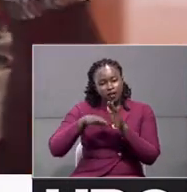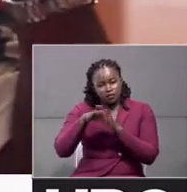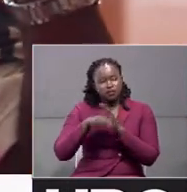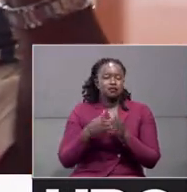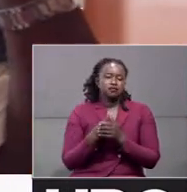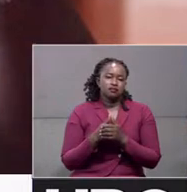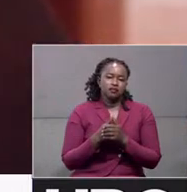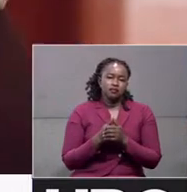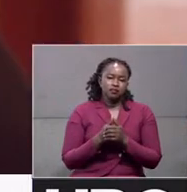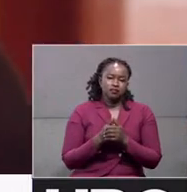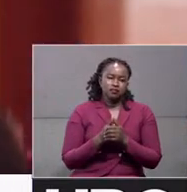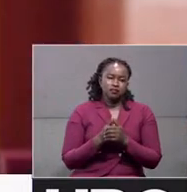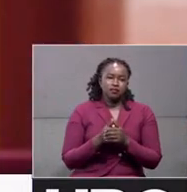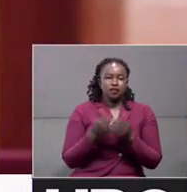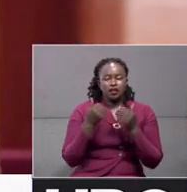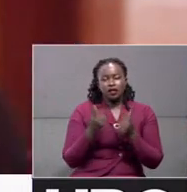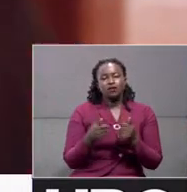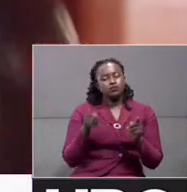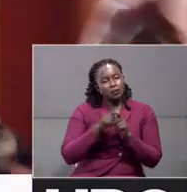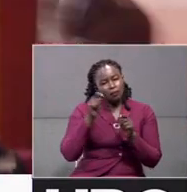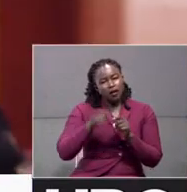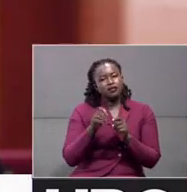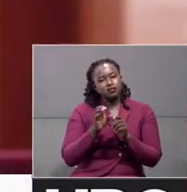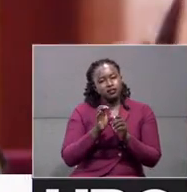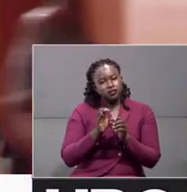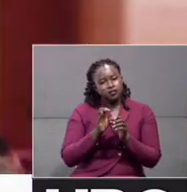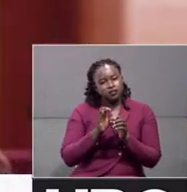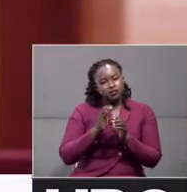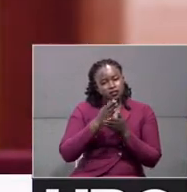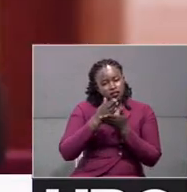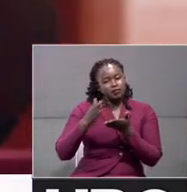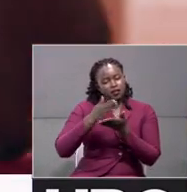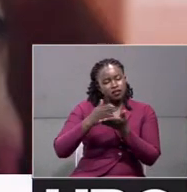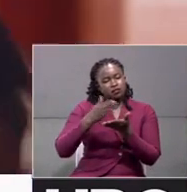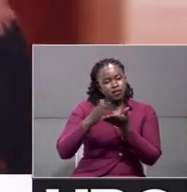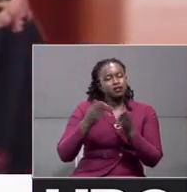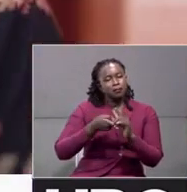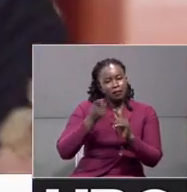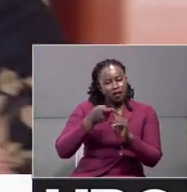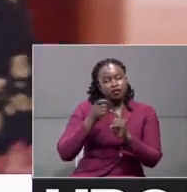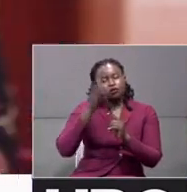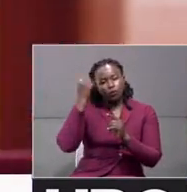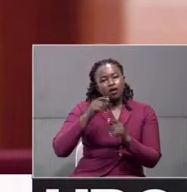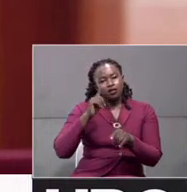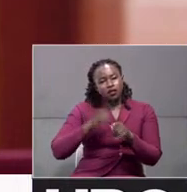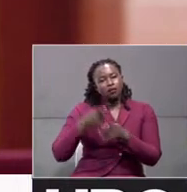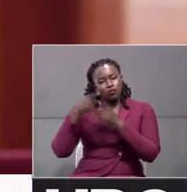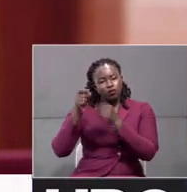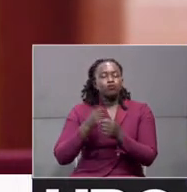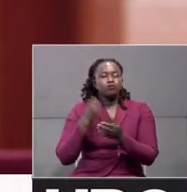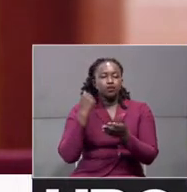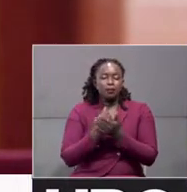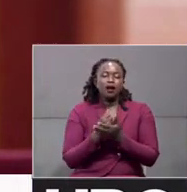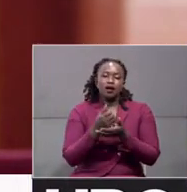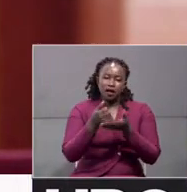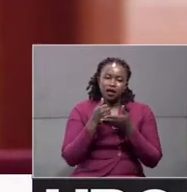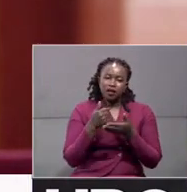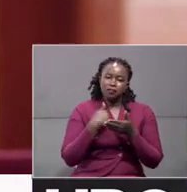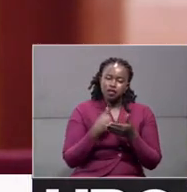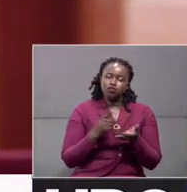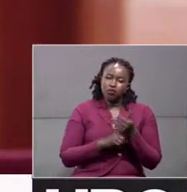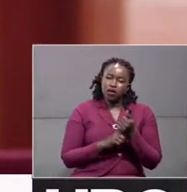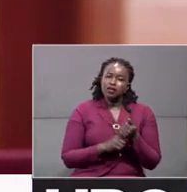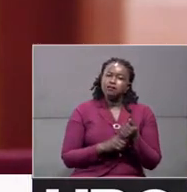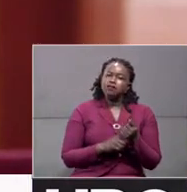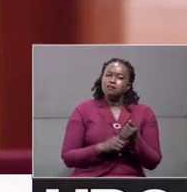get, it should be split monthly basis. So that when I go to the bank, it will help me to get a higher amount of